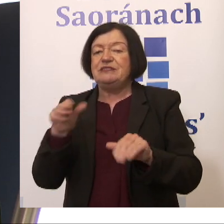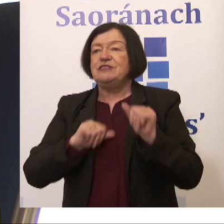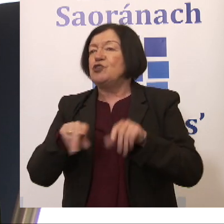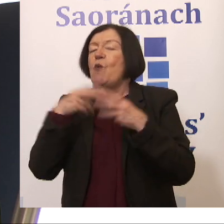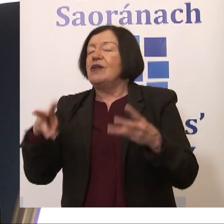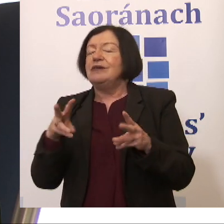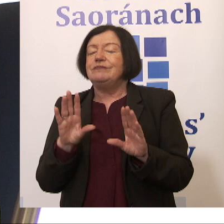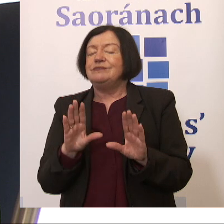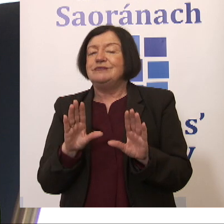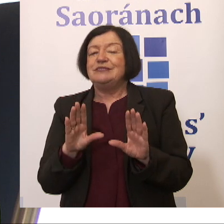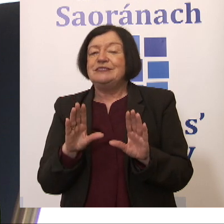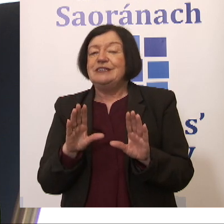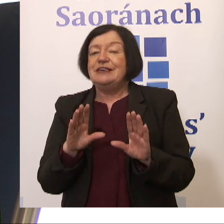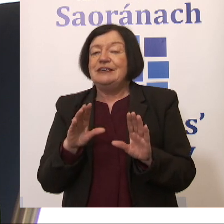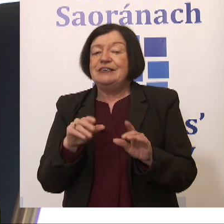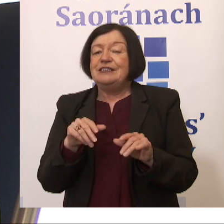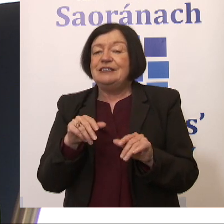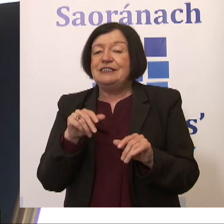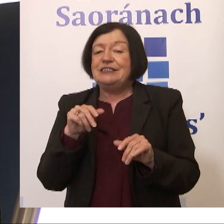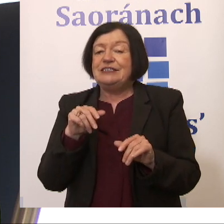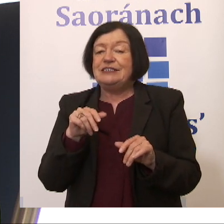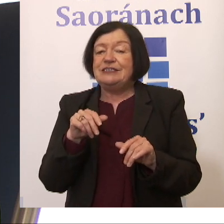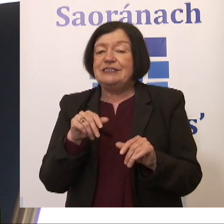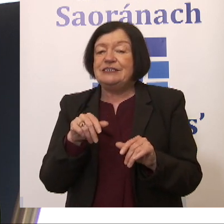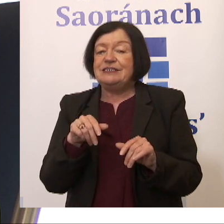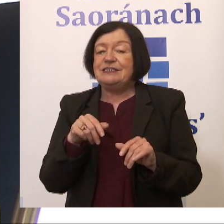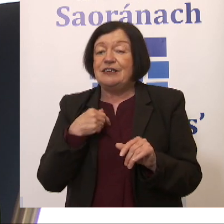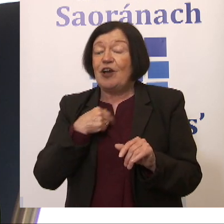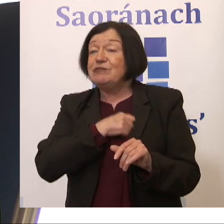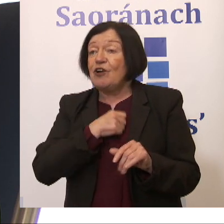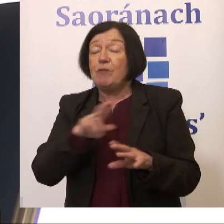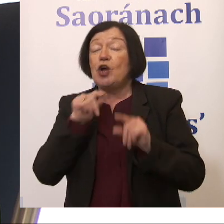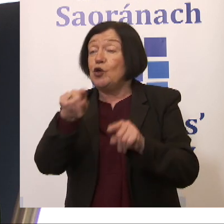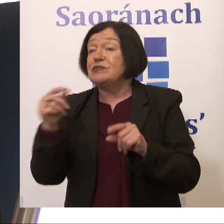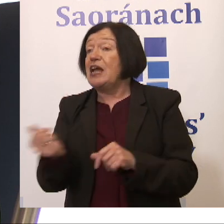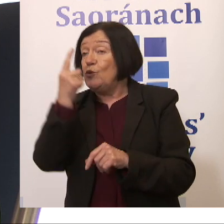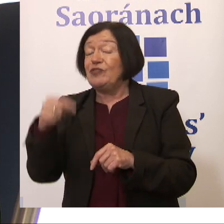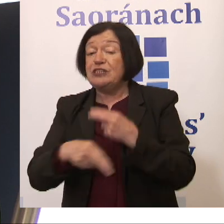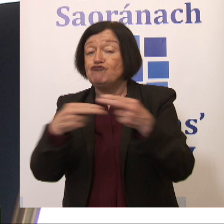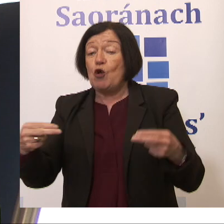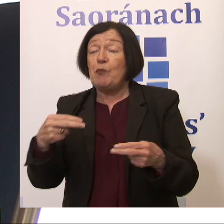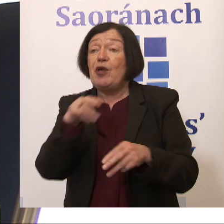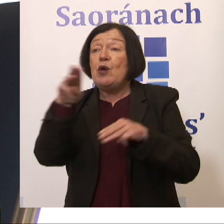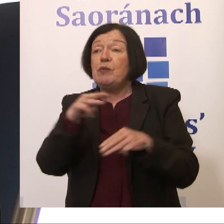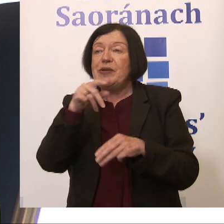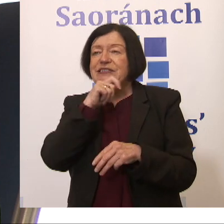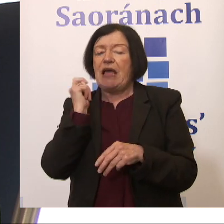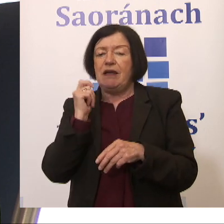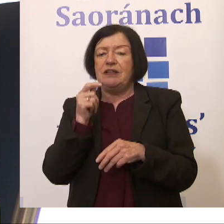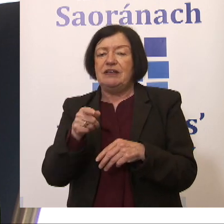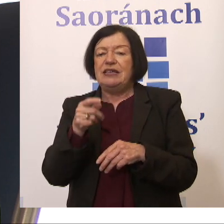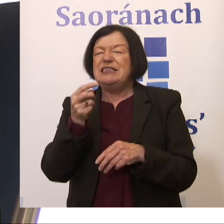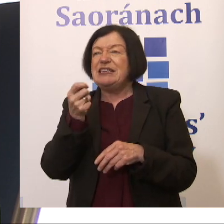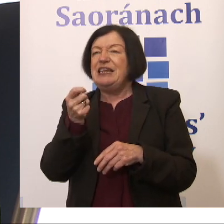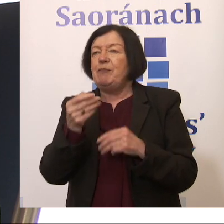do it. That's a very, I'm sorry, I'm not accusing anybody in this room of it, but when people say that, sometimes it's a